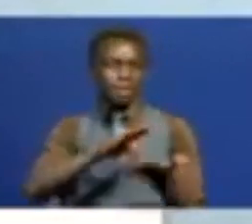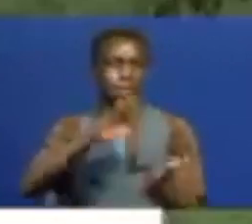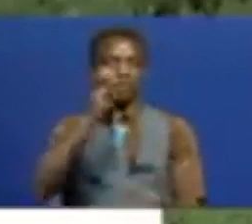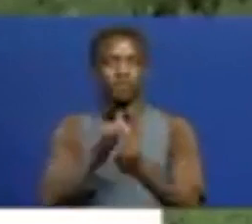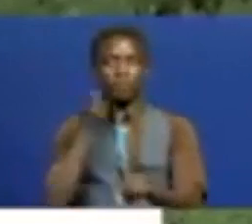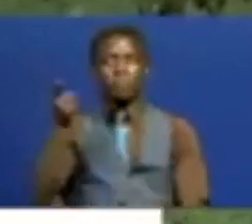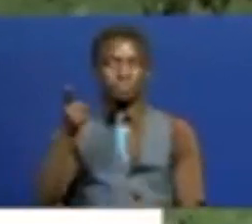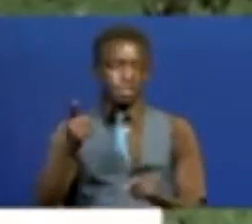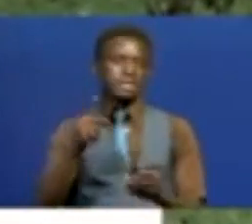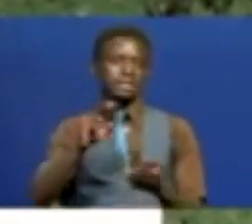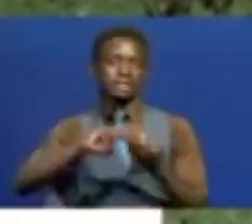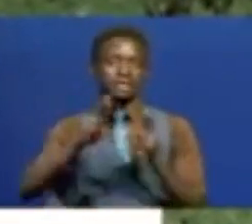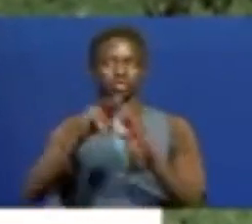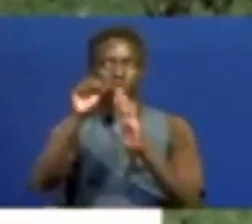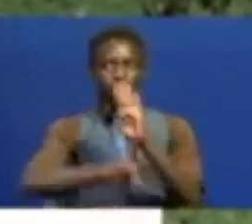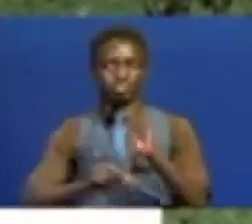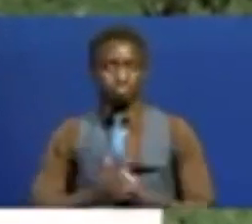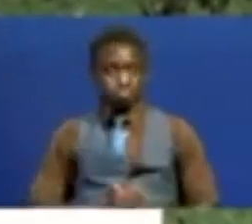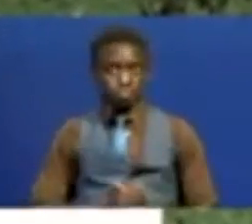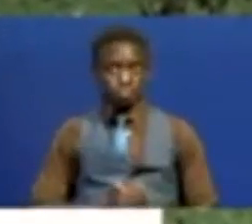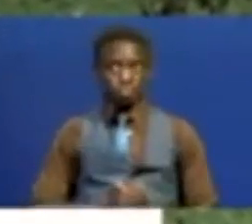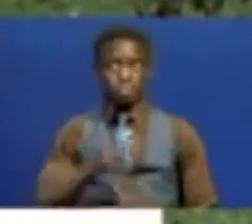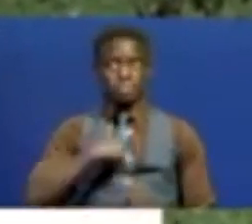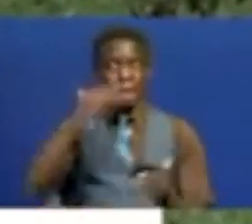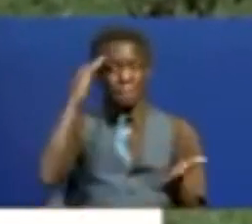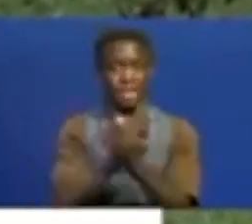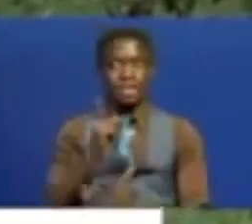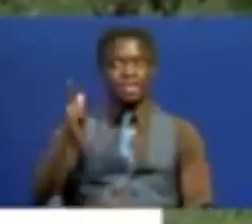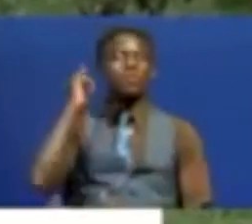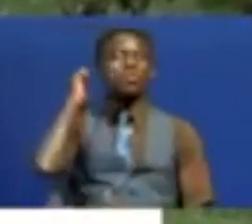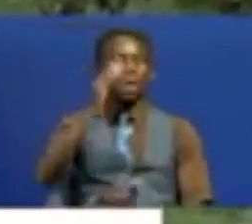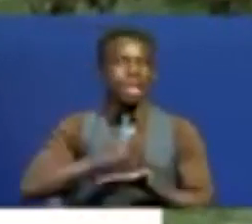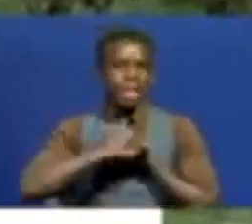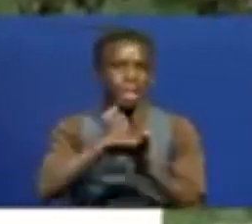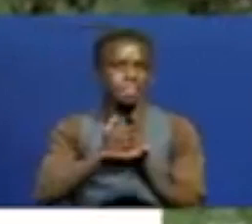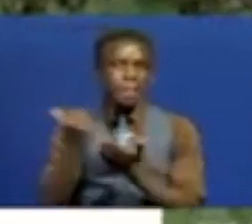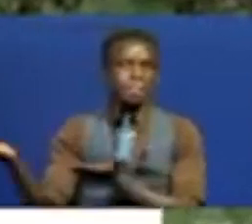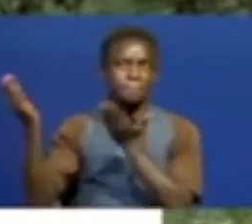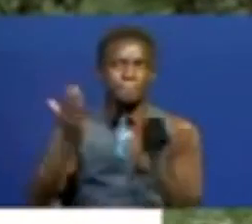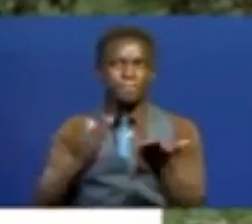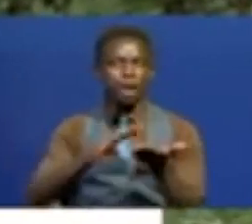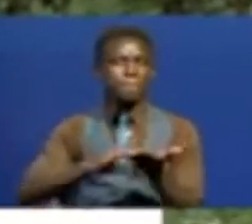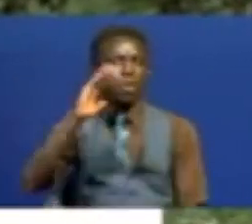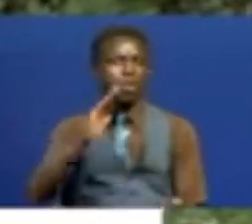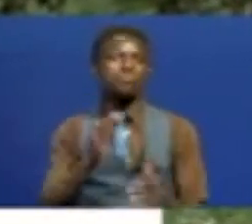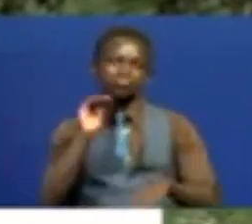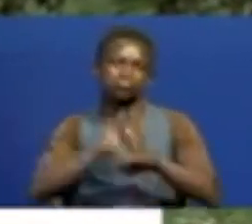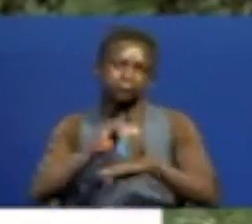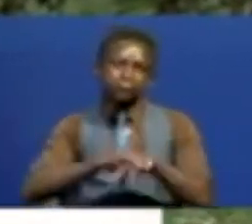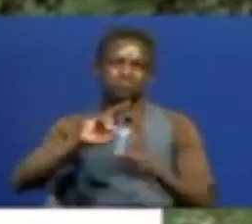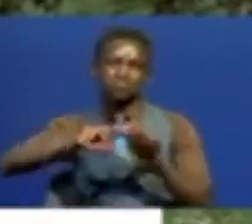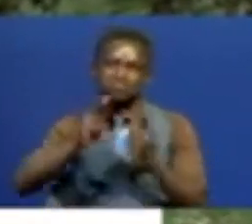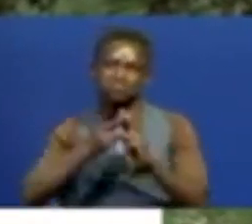relationship. I do believe that he's going to help to bring a more warm relationship. You talked